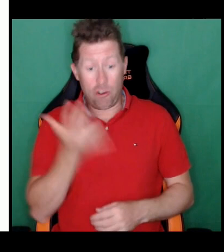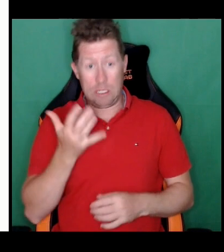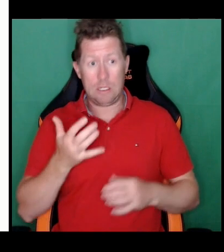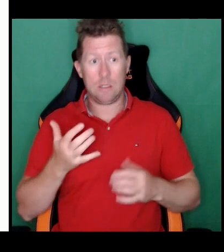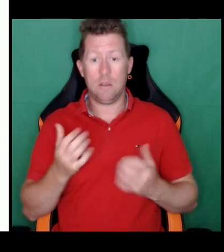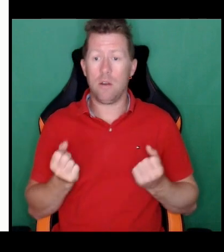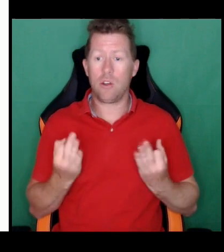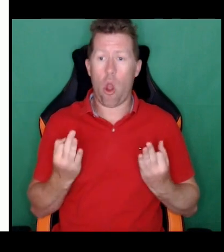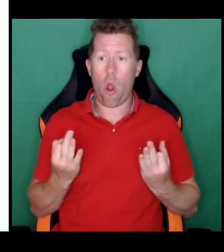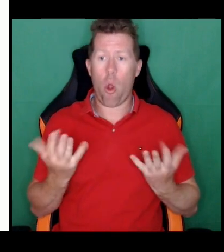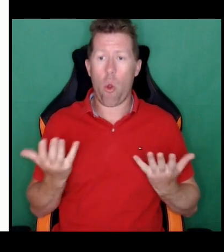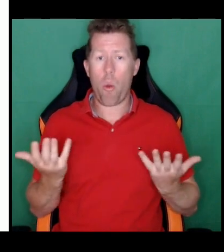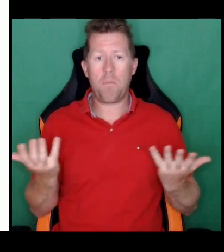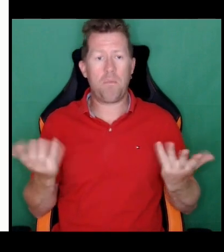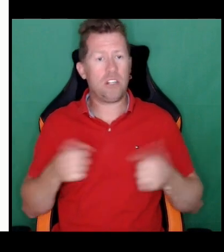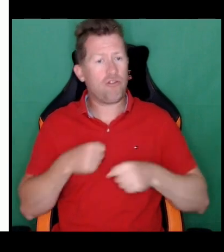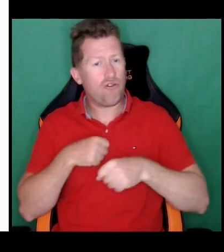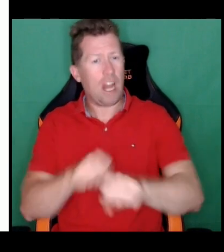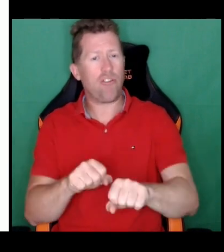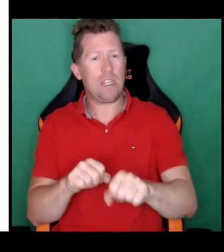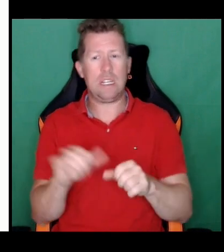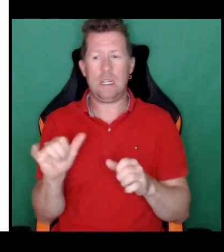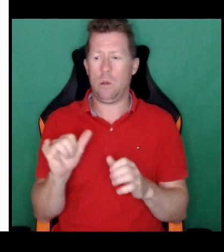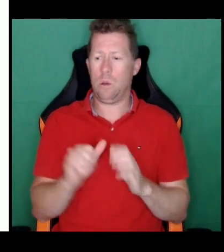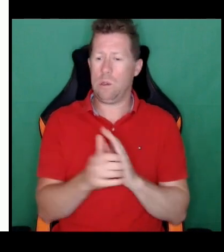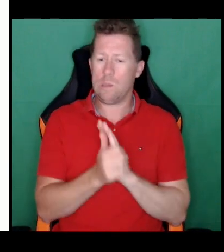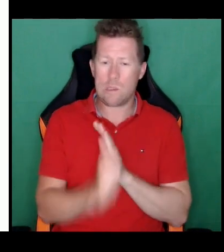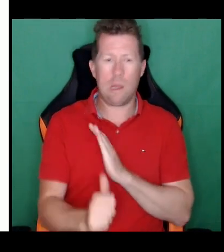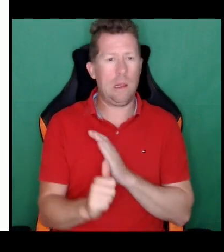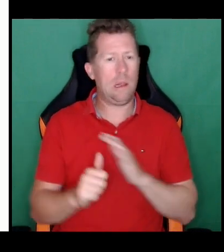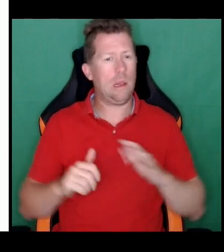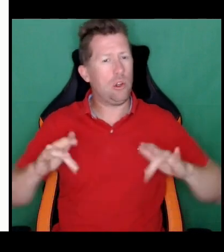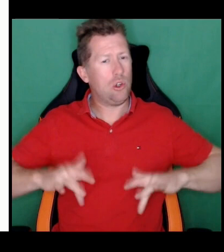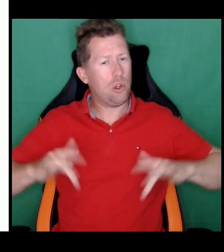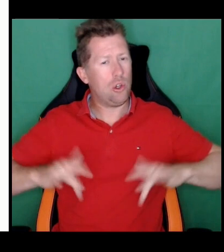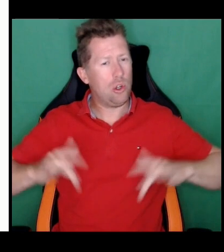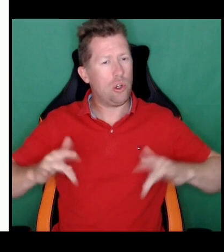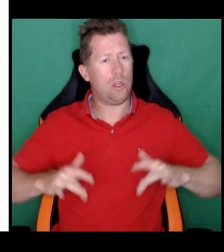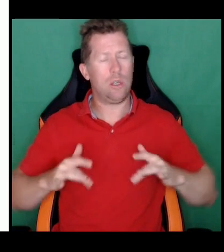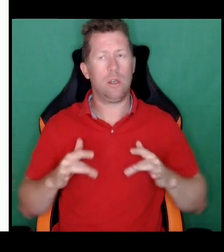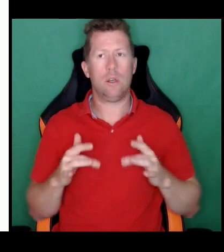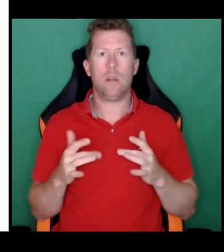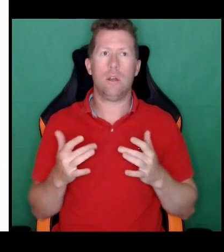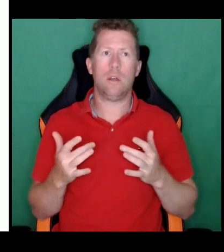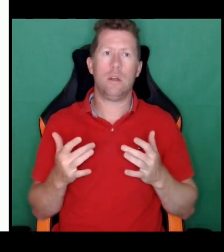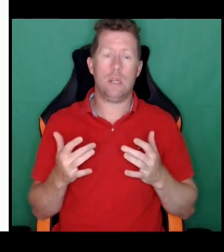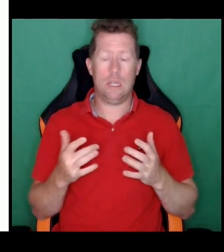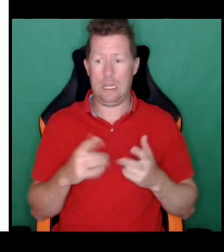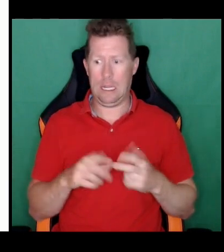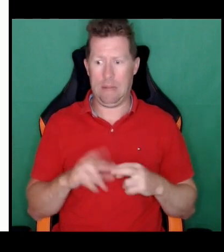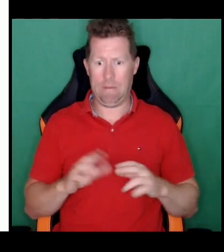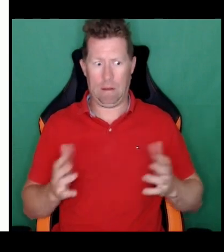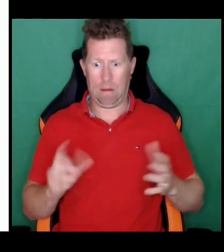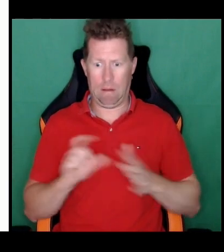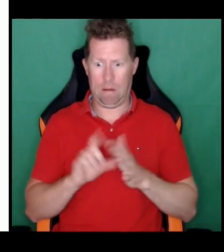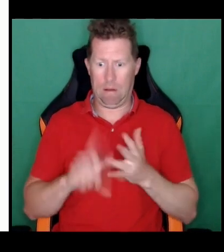of strategy. They don't have a strategy or a skill set developed and ready at hand should they be offered a vape. So this